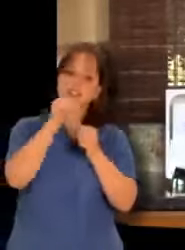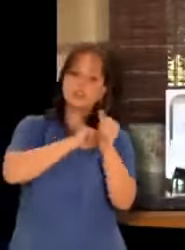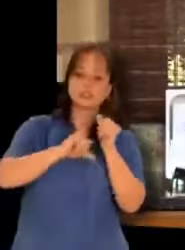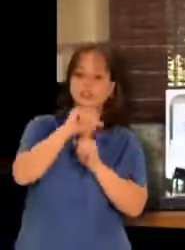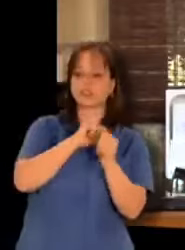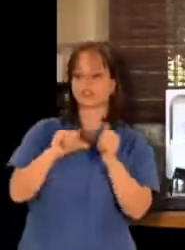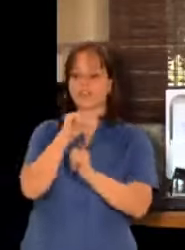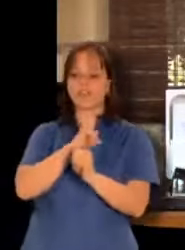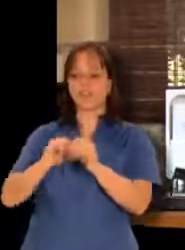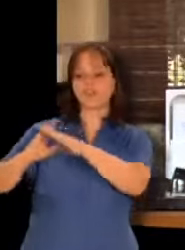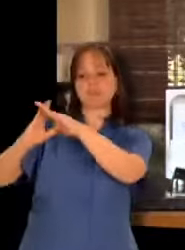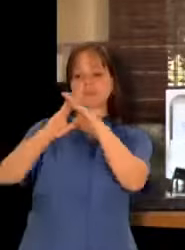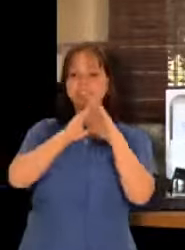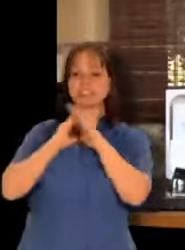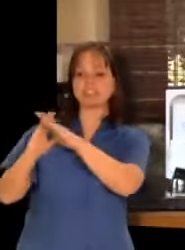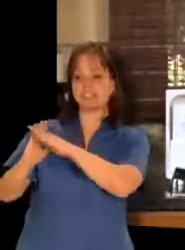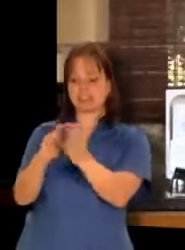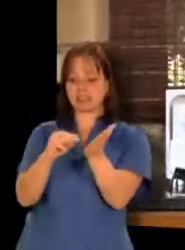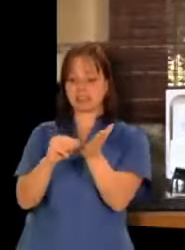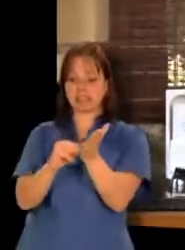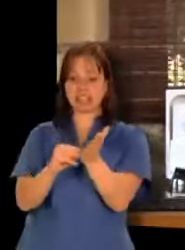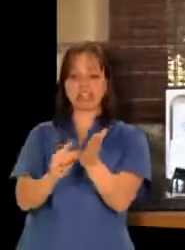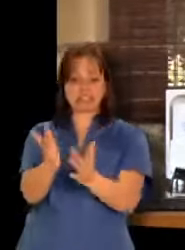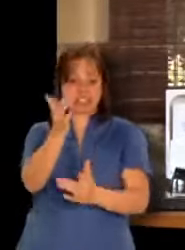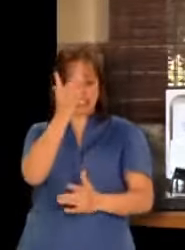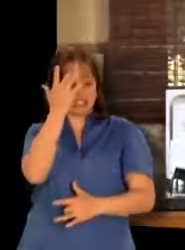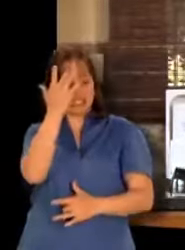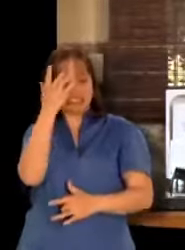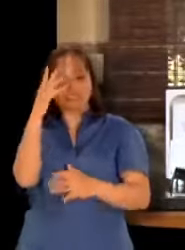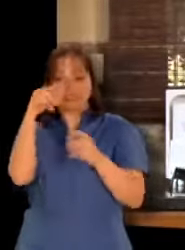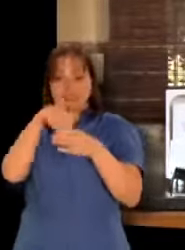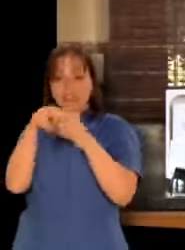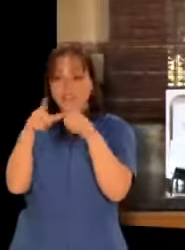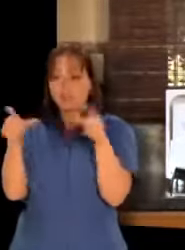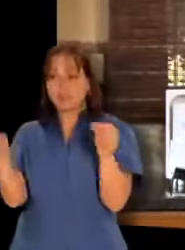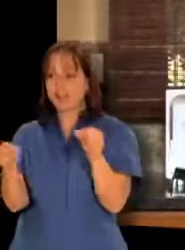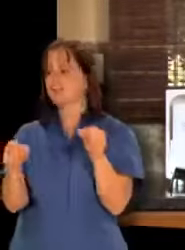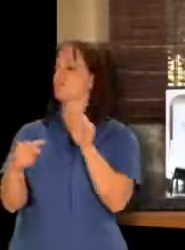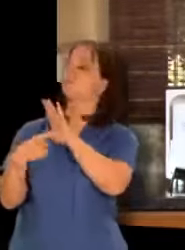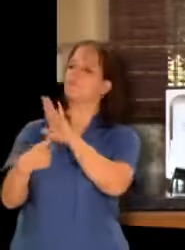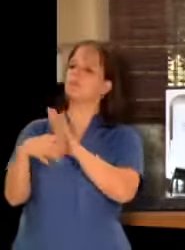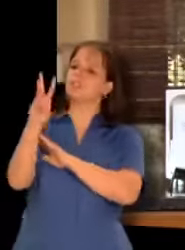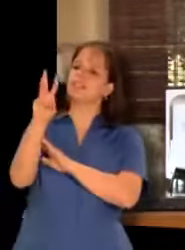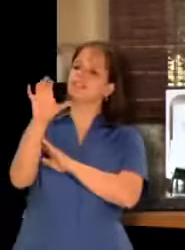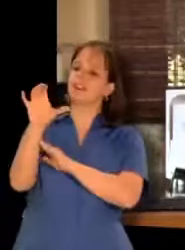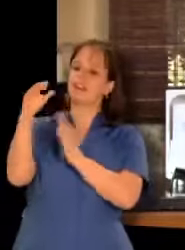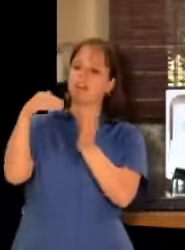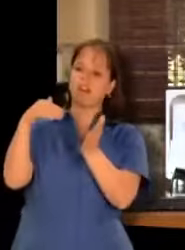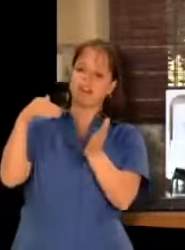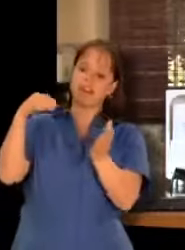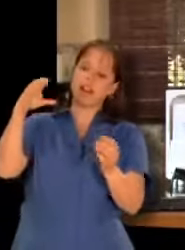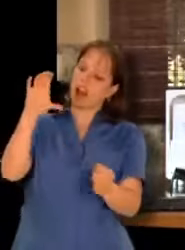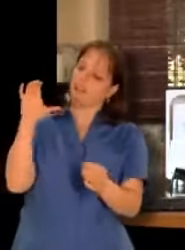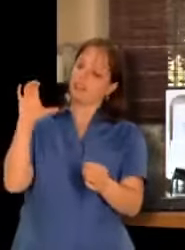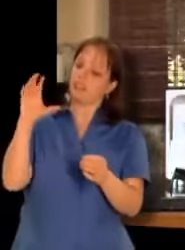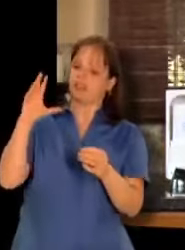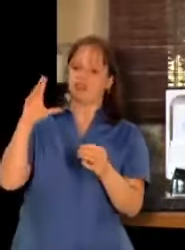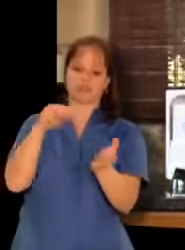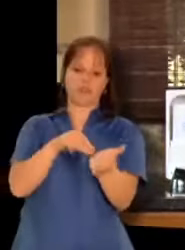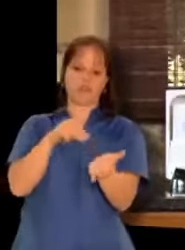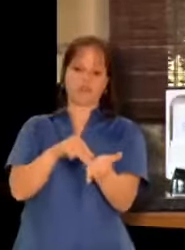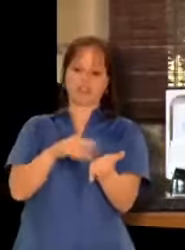for Adult Diseases in Japan, which represents 6,500 doctors, that's why they picked Enagic as the